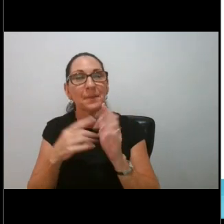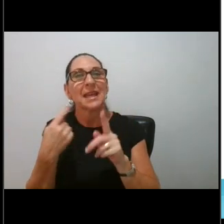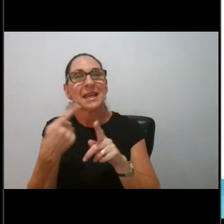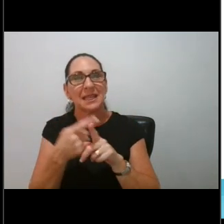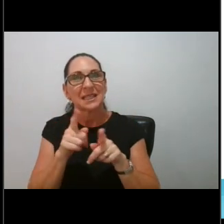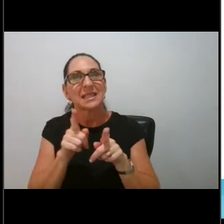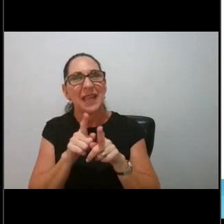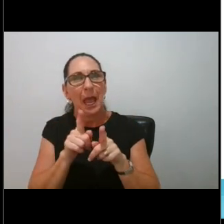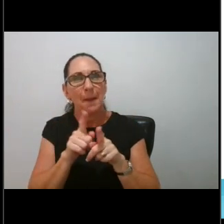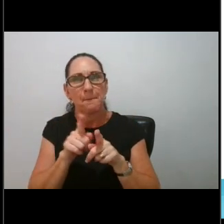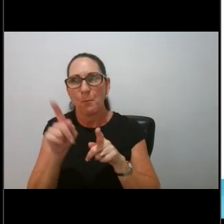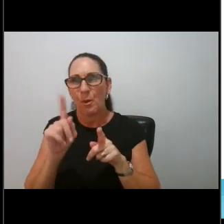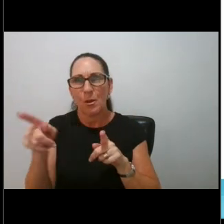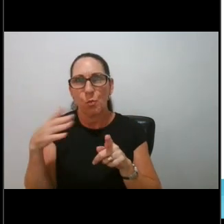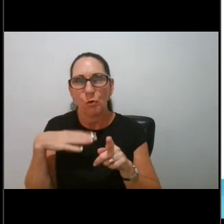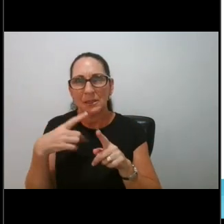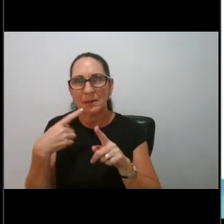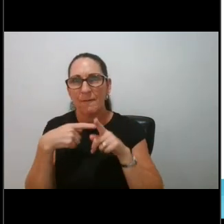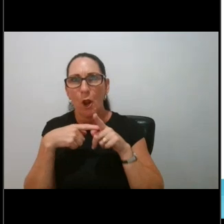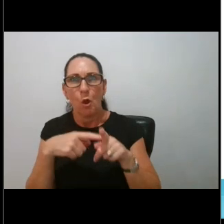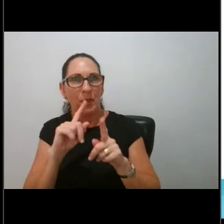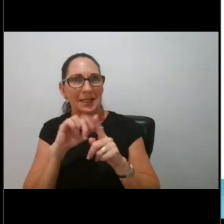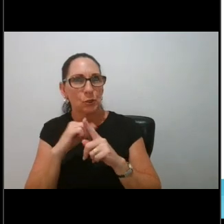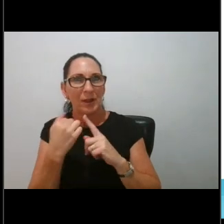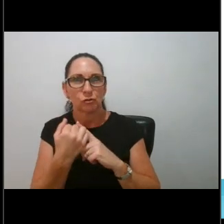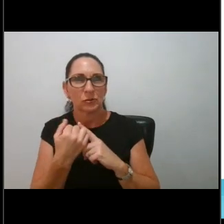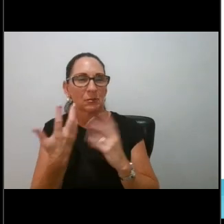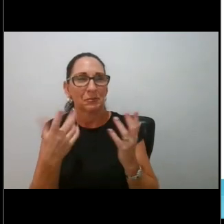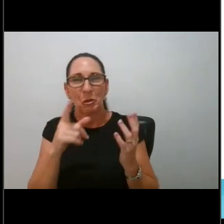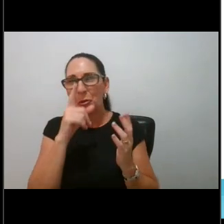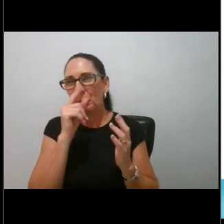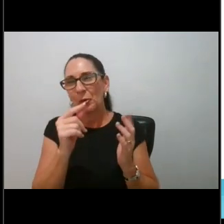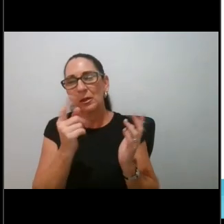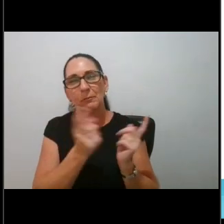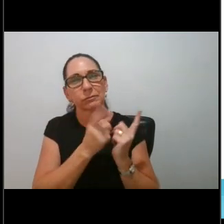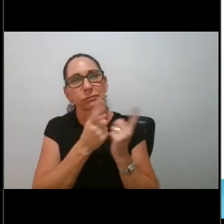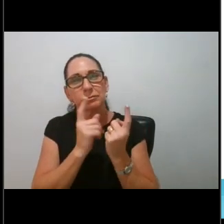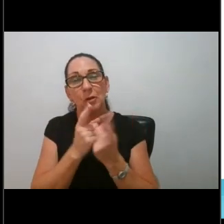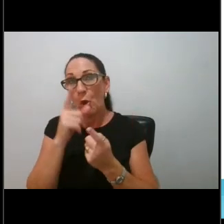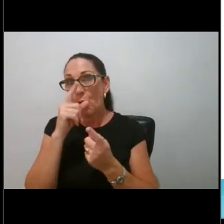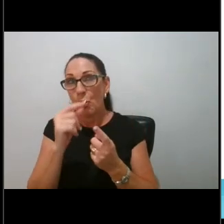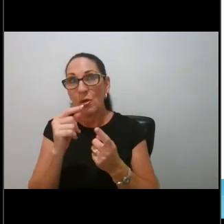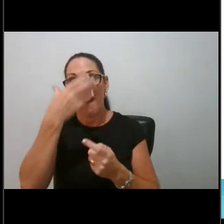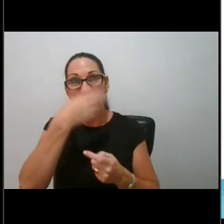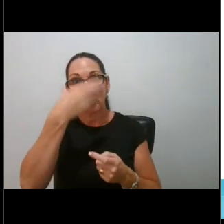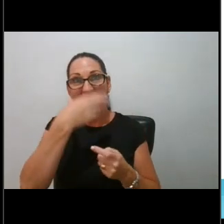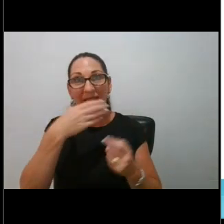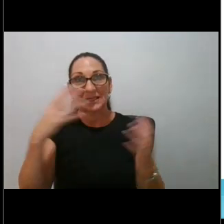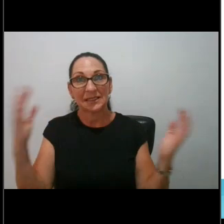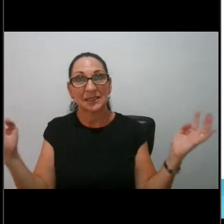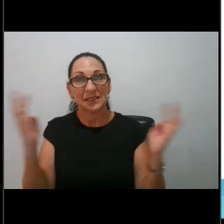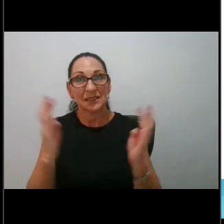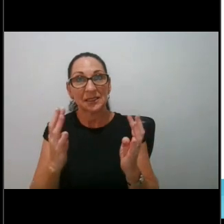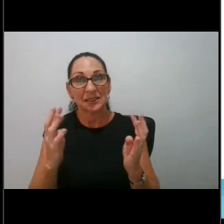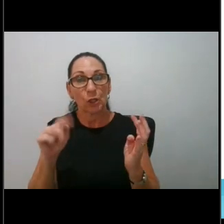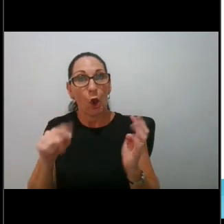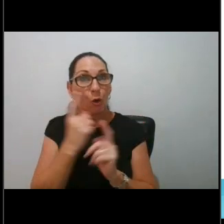circumstances. So this could take many forms, such as a face-to-face conference,